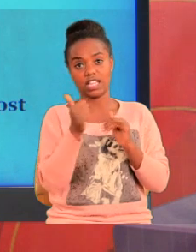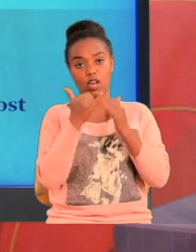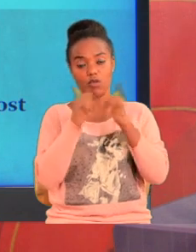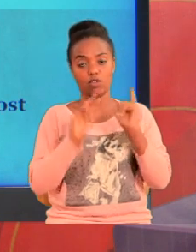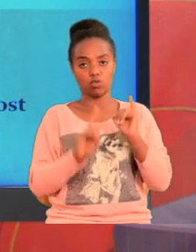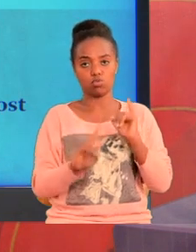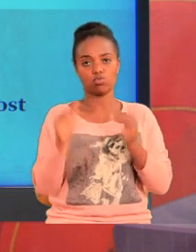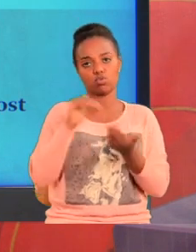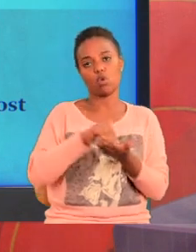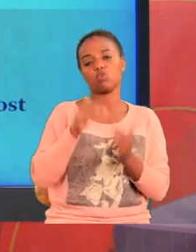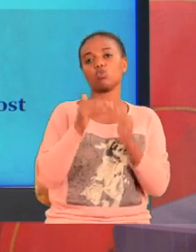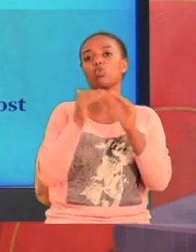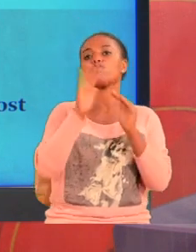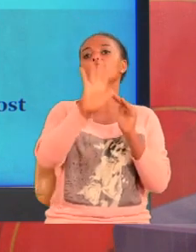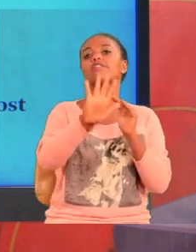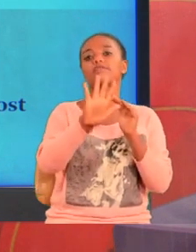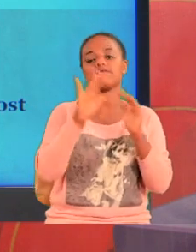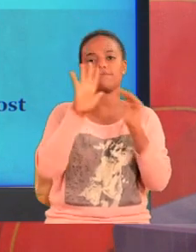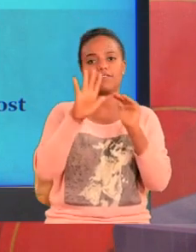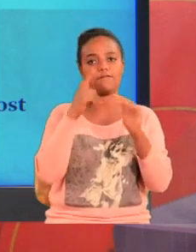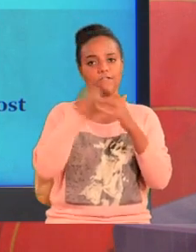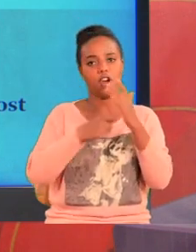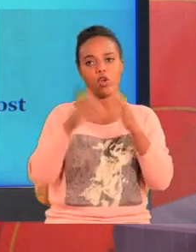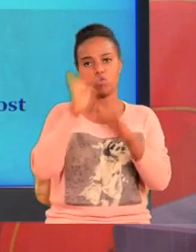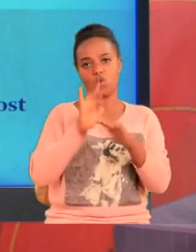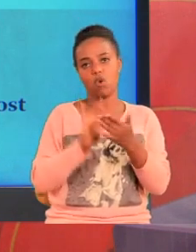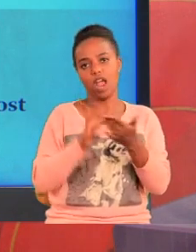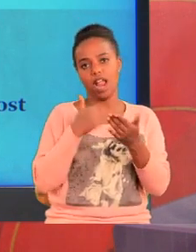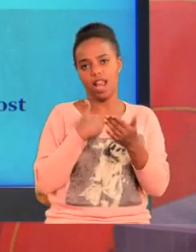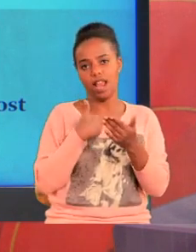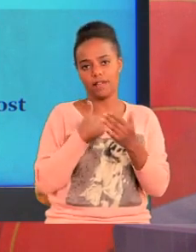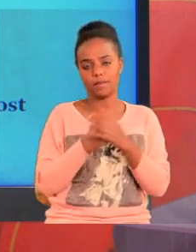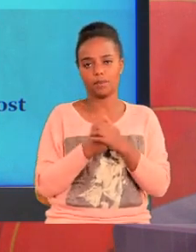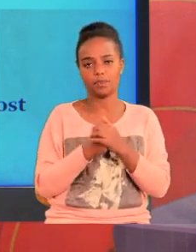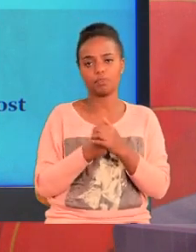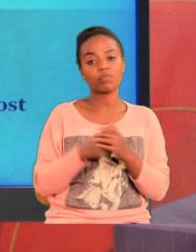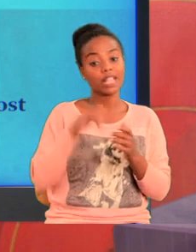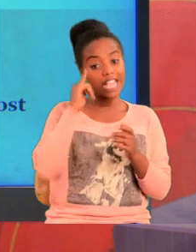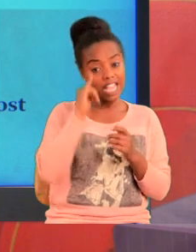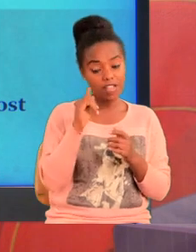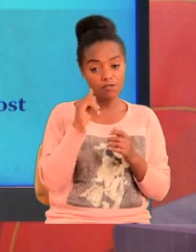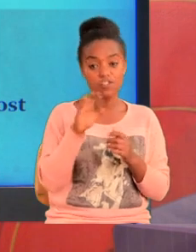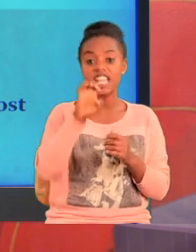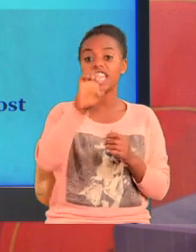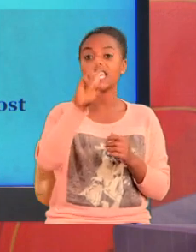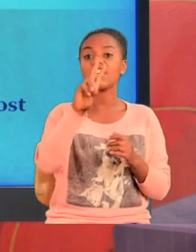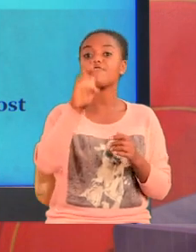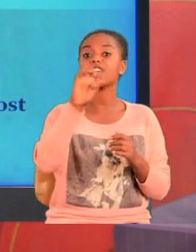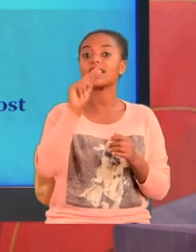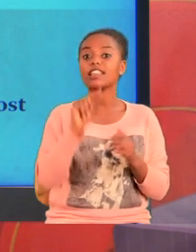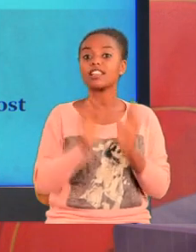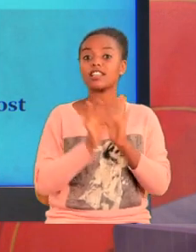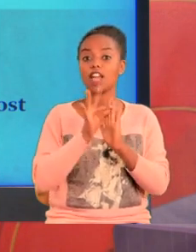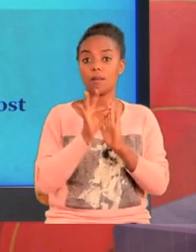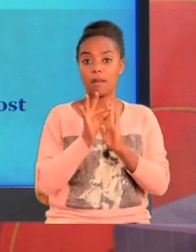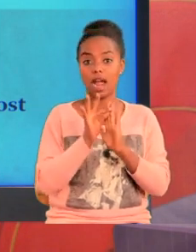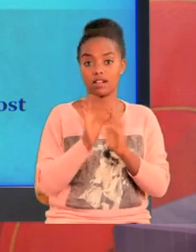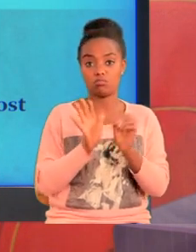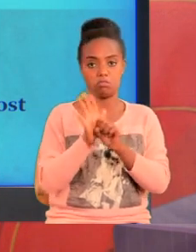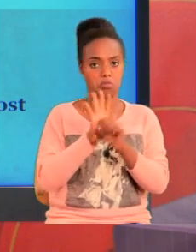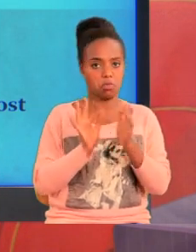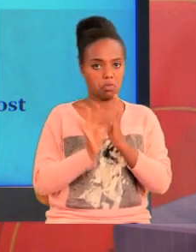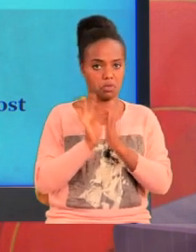value. Okay, if we have even number of data, in this